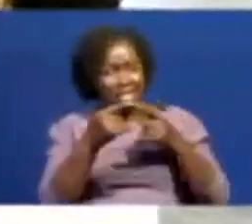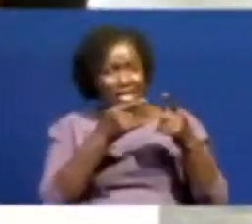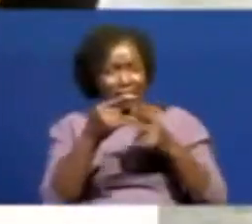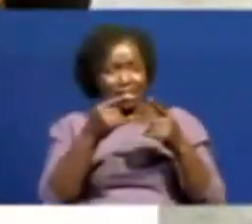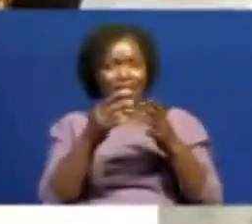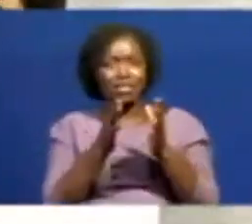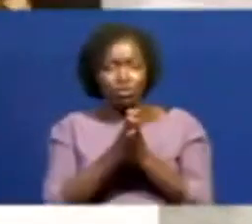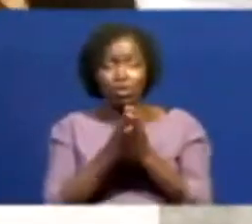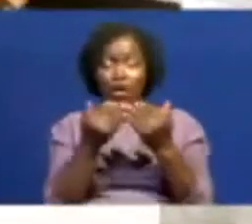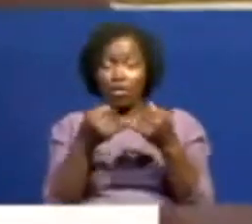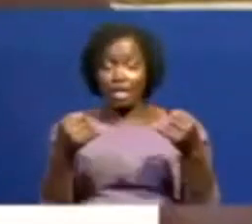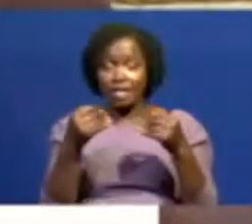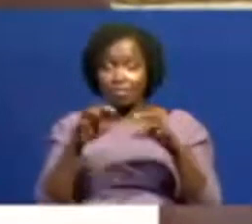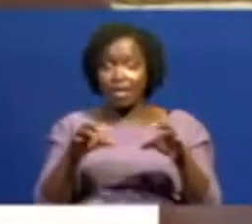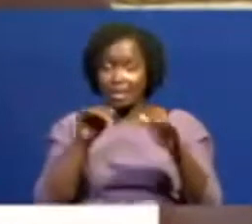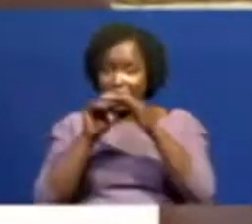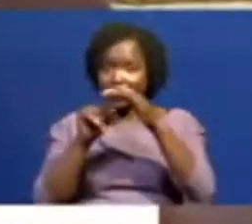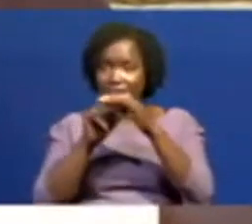the online market.